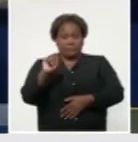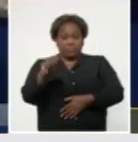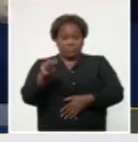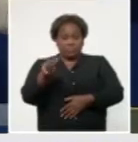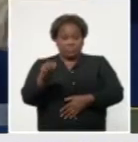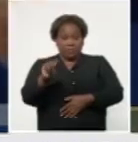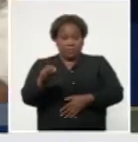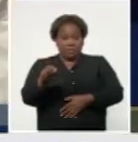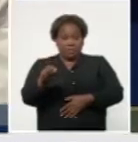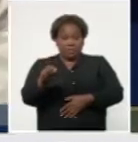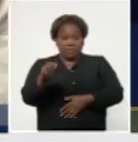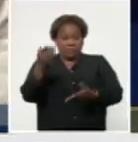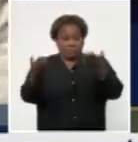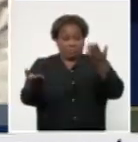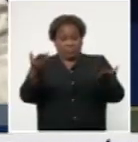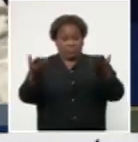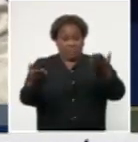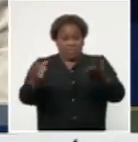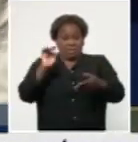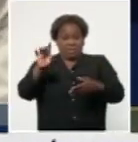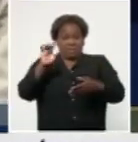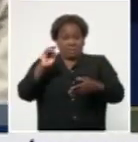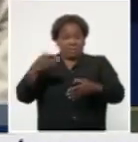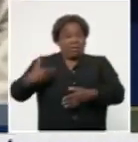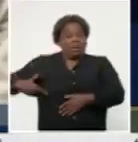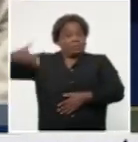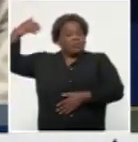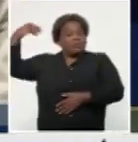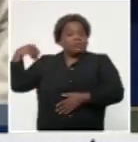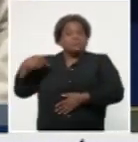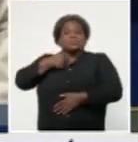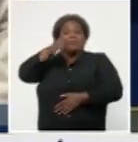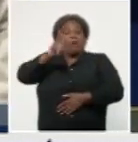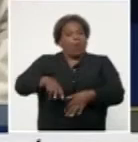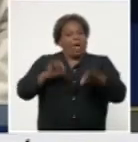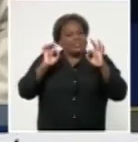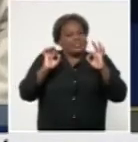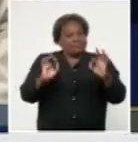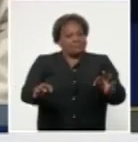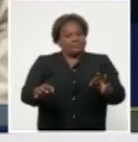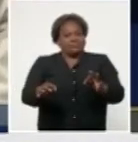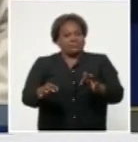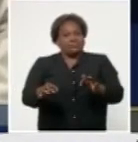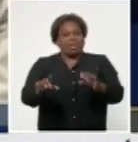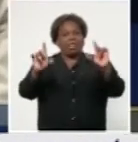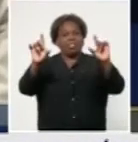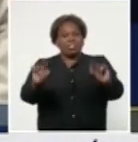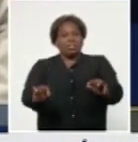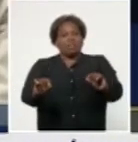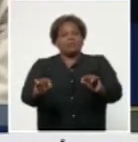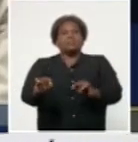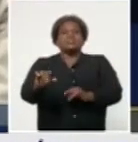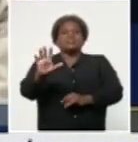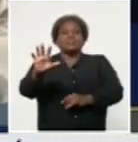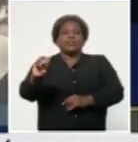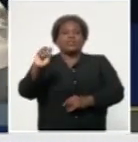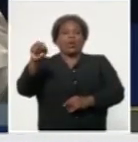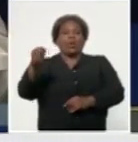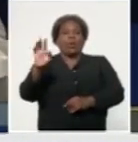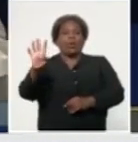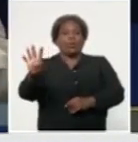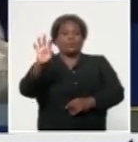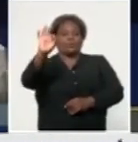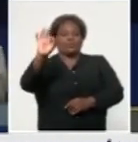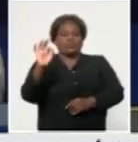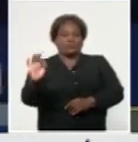cases compared with the previous fortnight. It is the only municipality in the